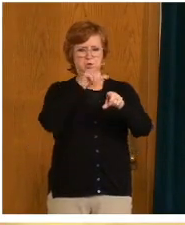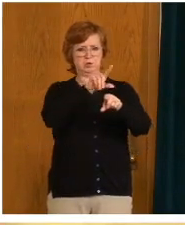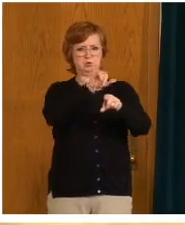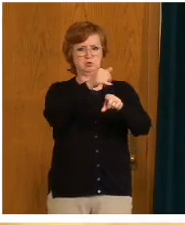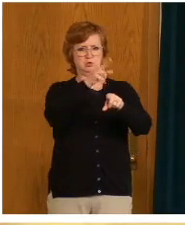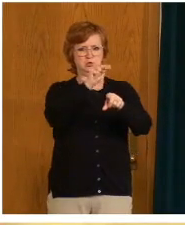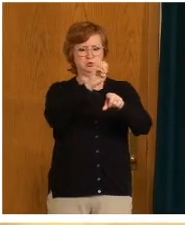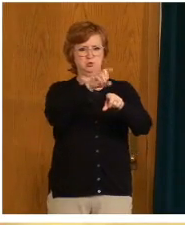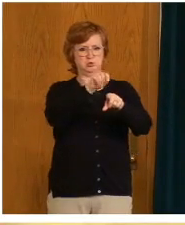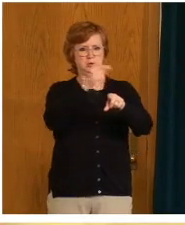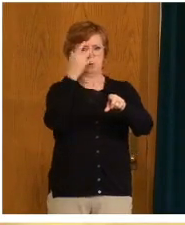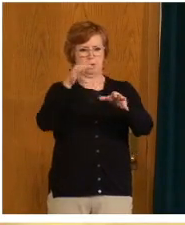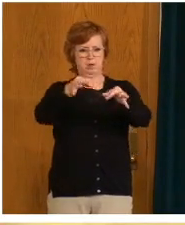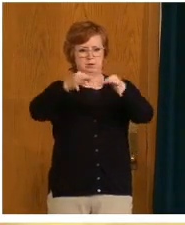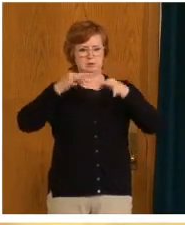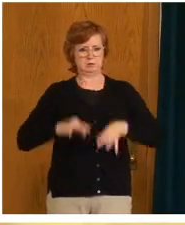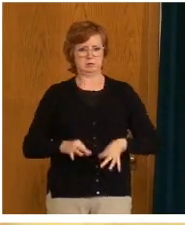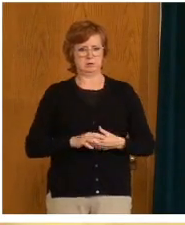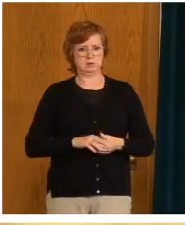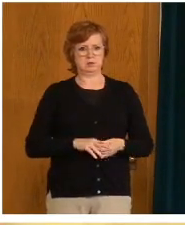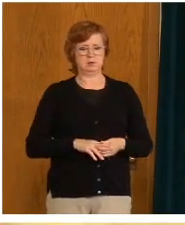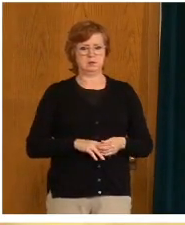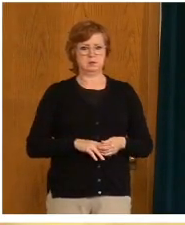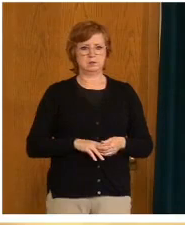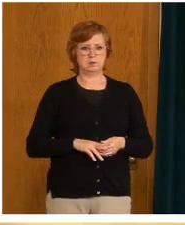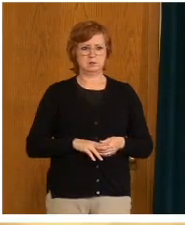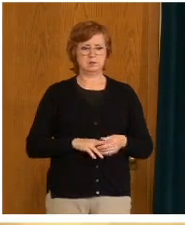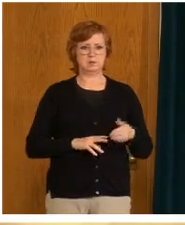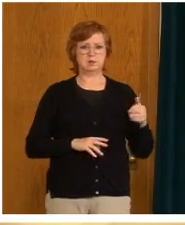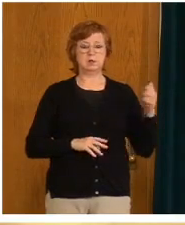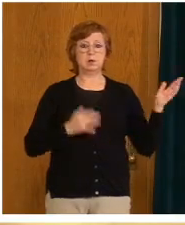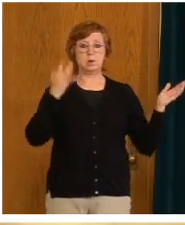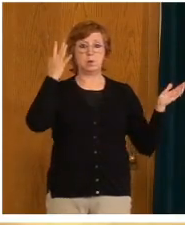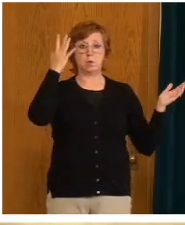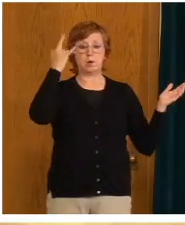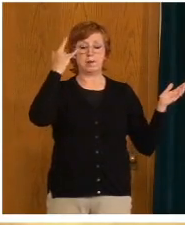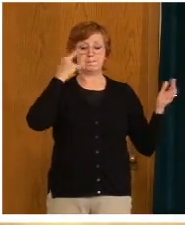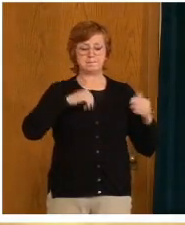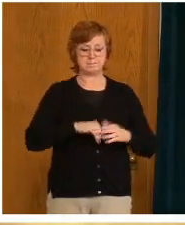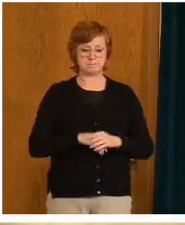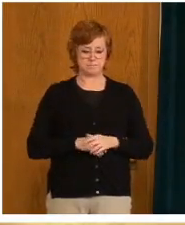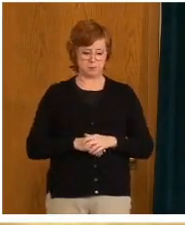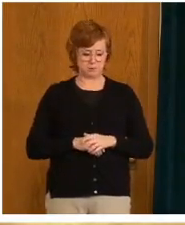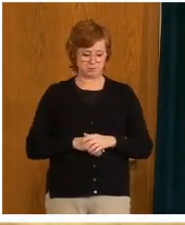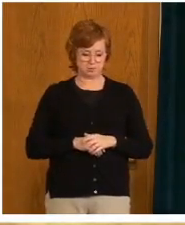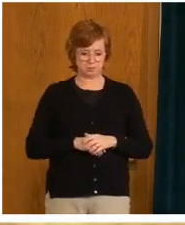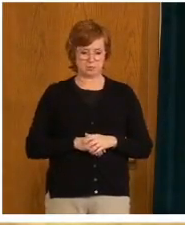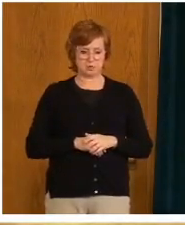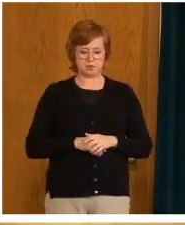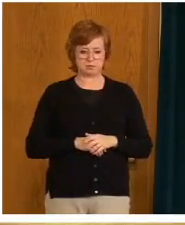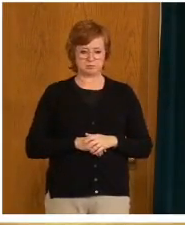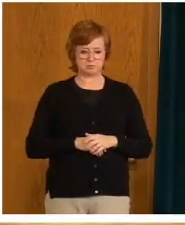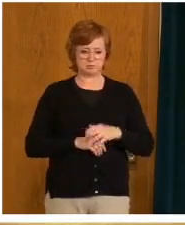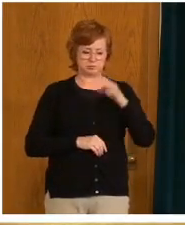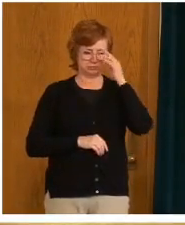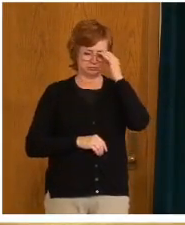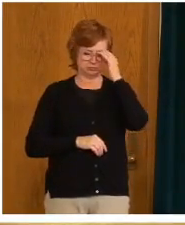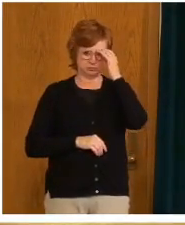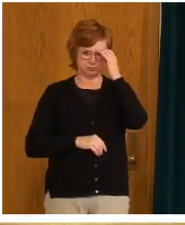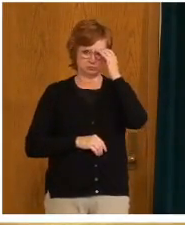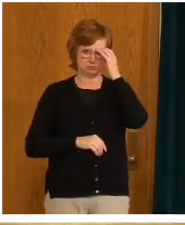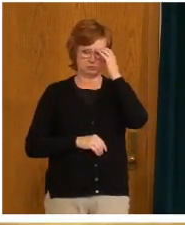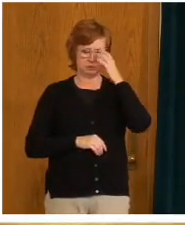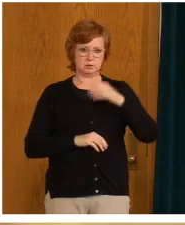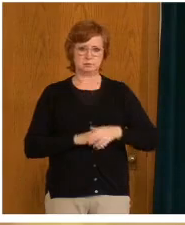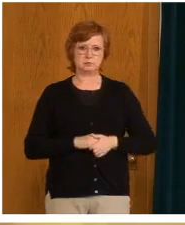change to be made starting on Sunday? Because I think when the outdoors, well, I'll speak just a little bit. When